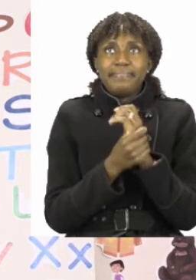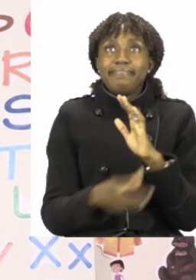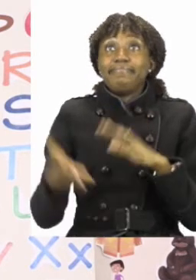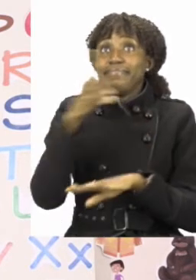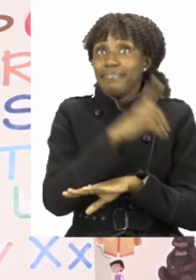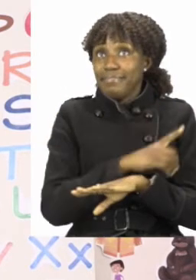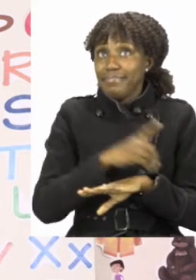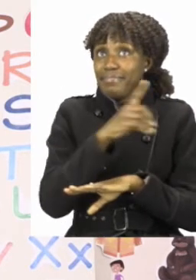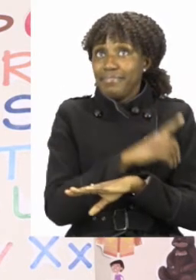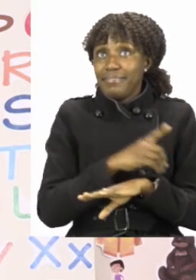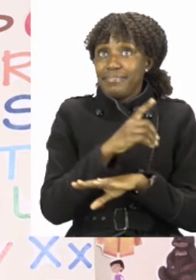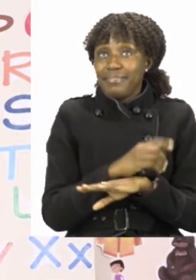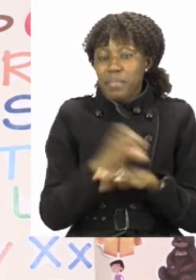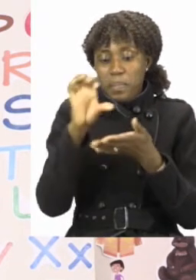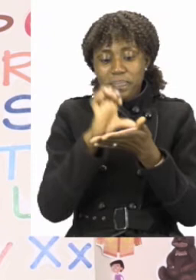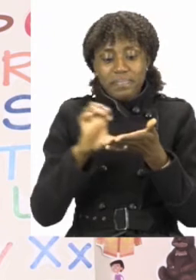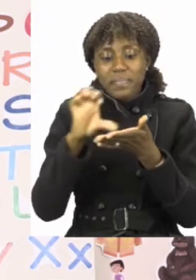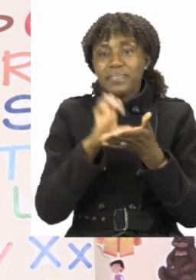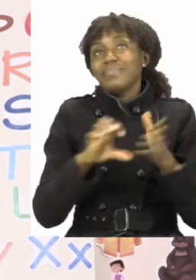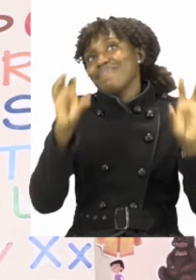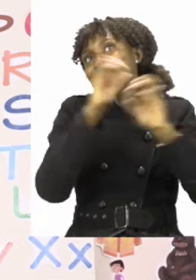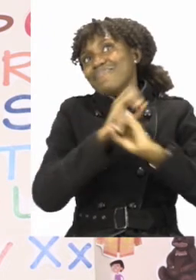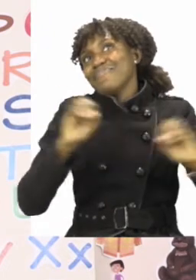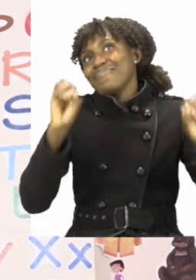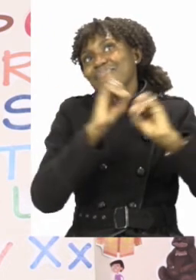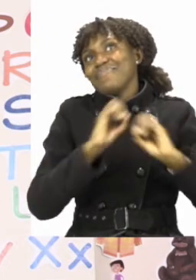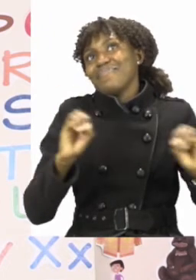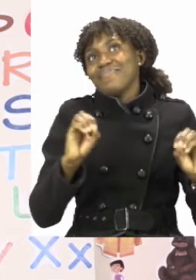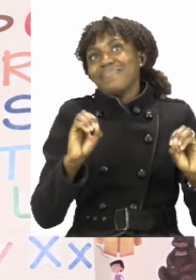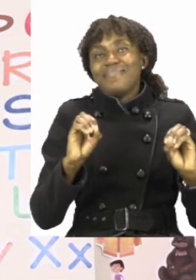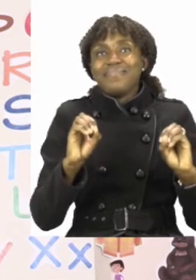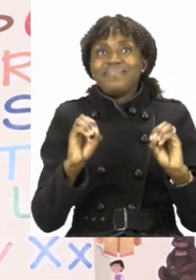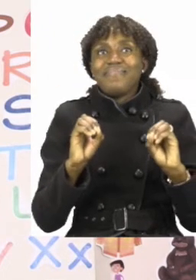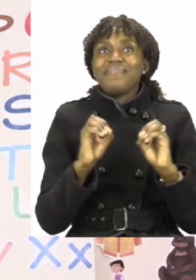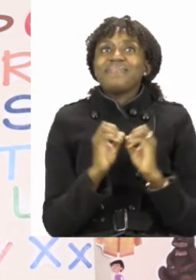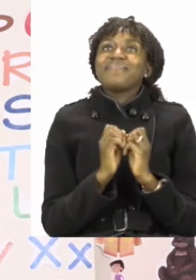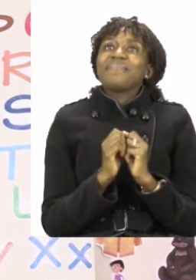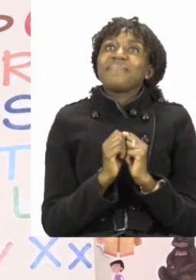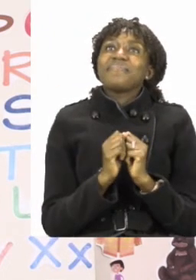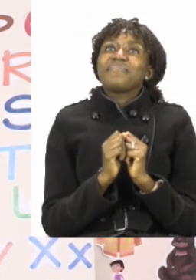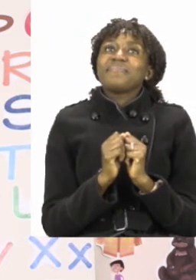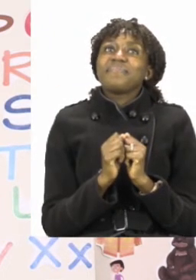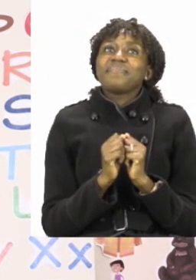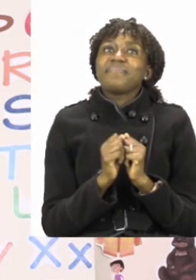Sanitize every day so the germs can stay